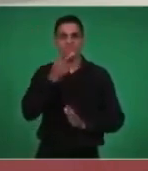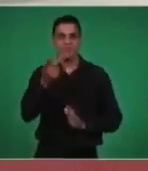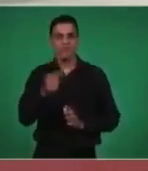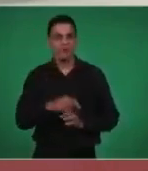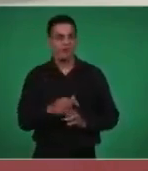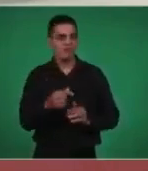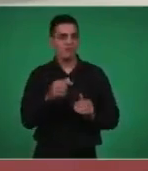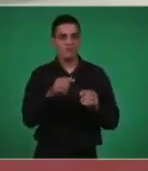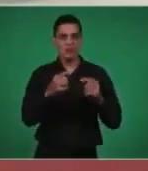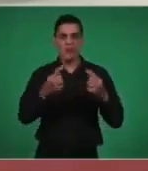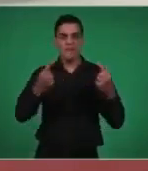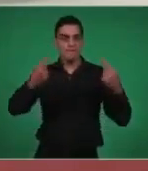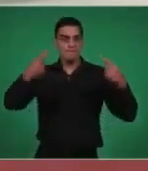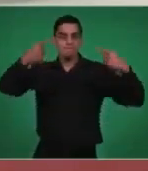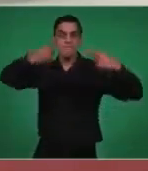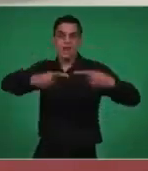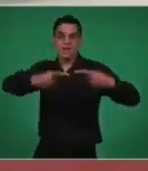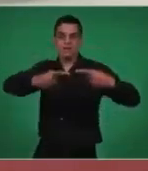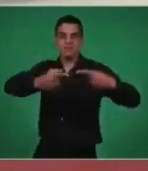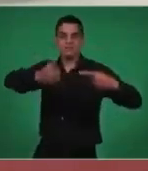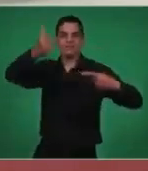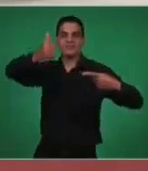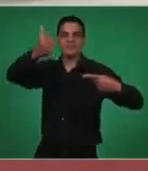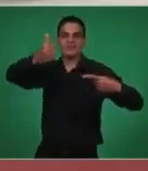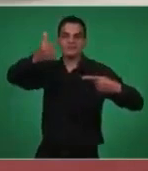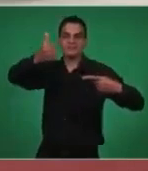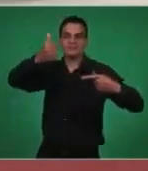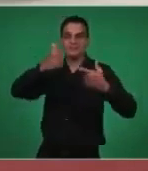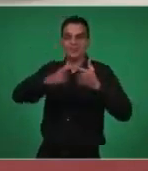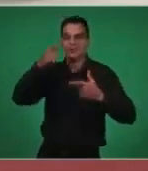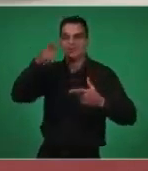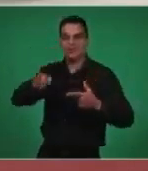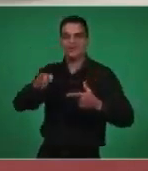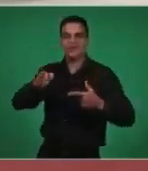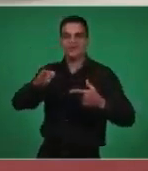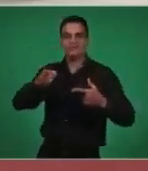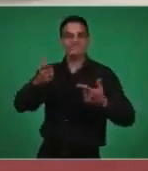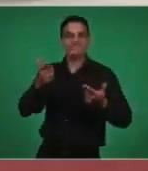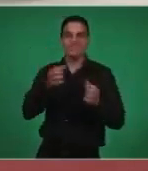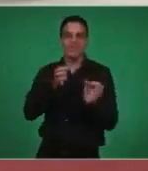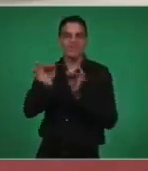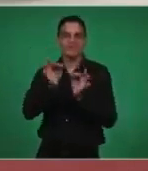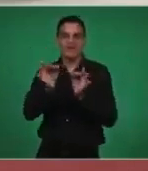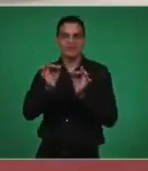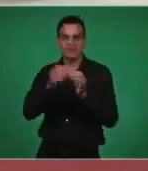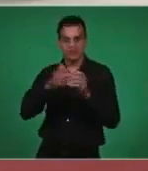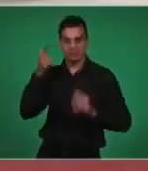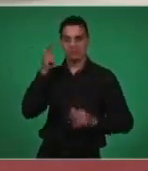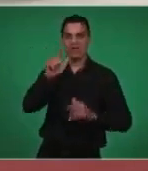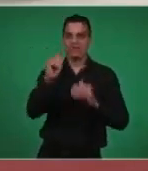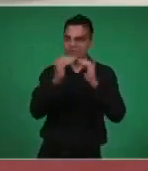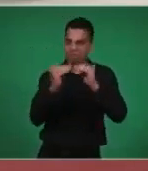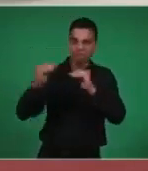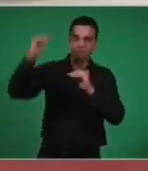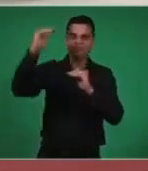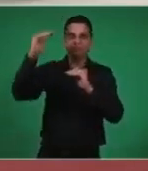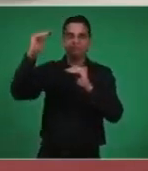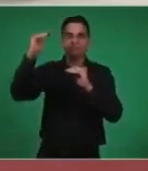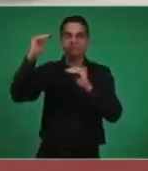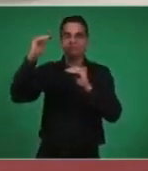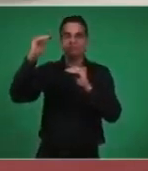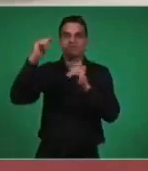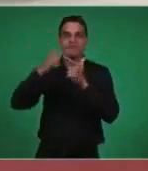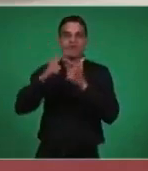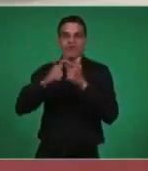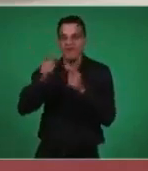competed with the ones that were the best in the class. There was only one thing. That person won. The person that